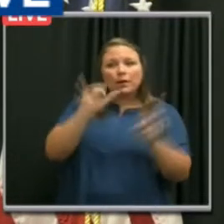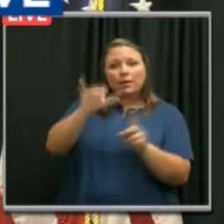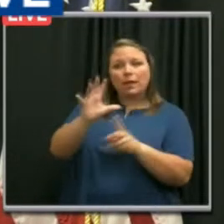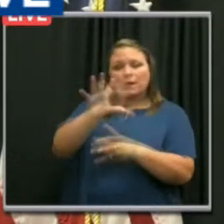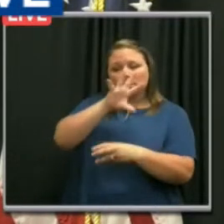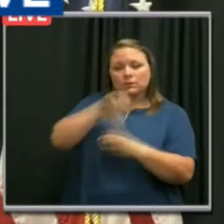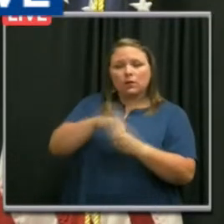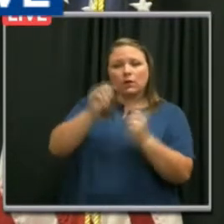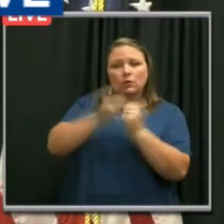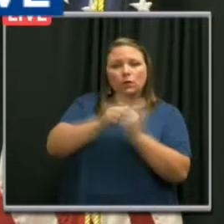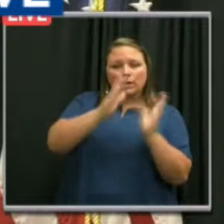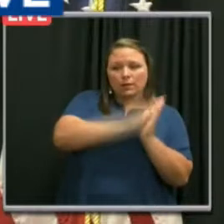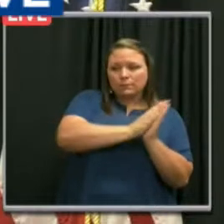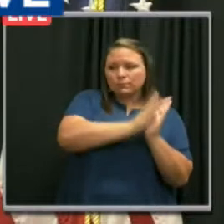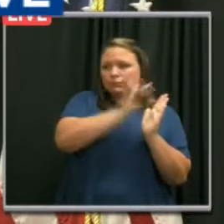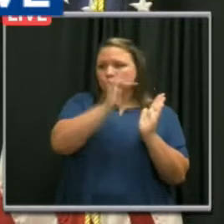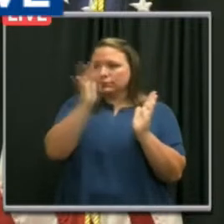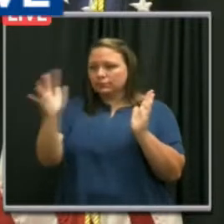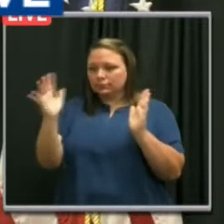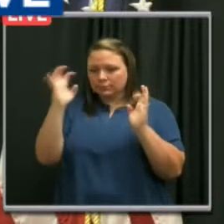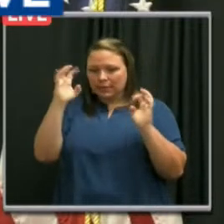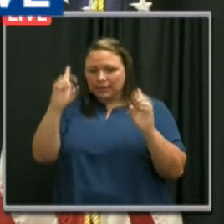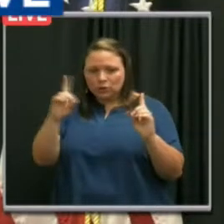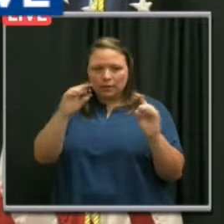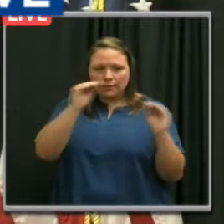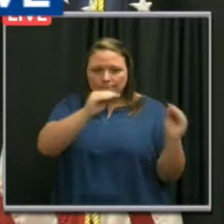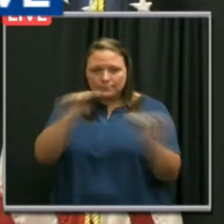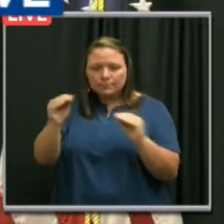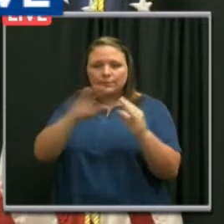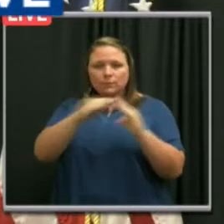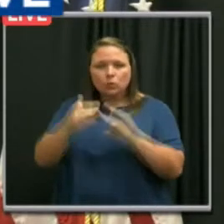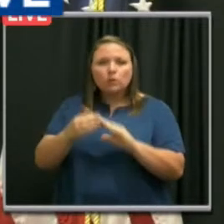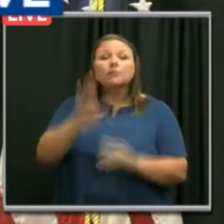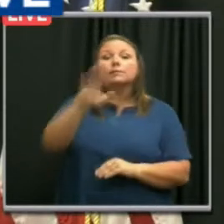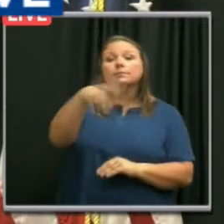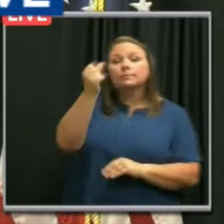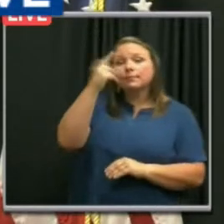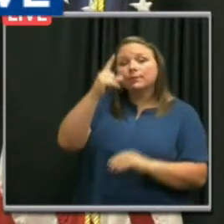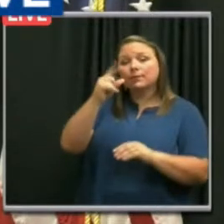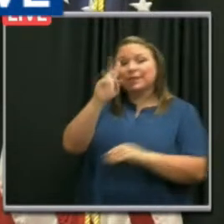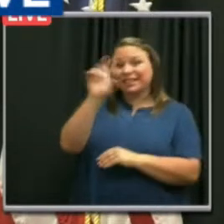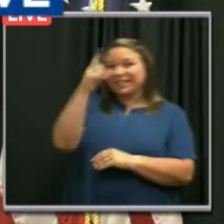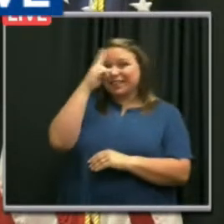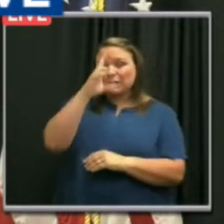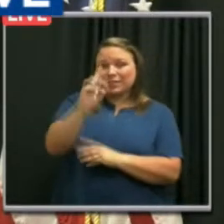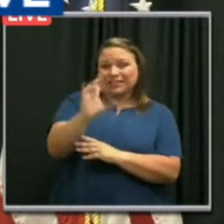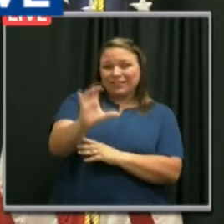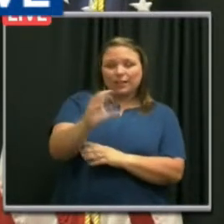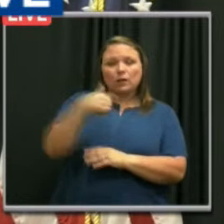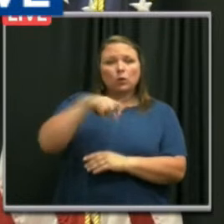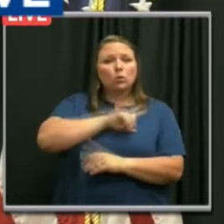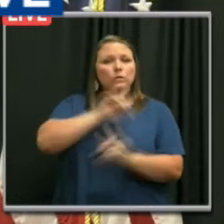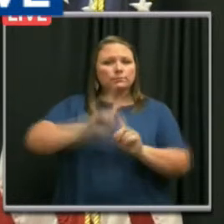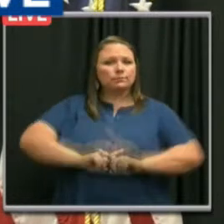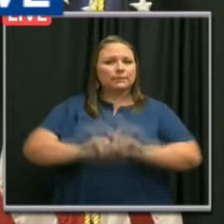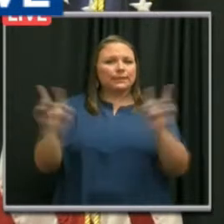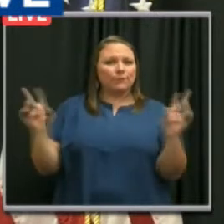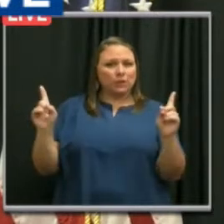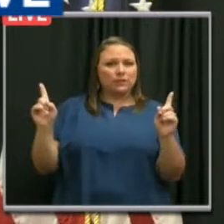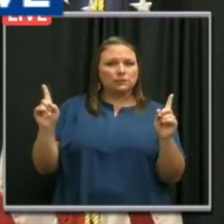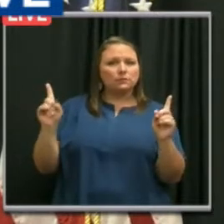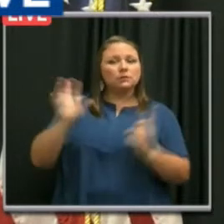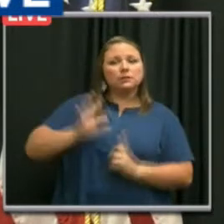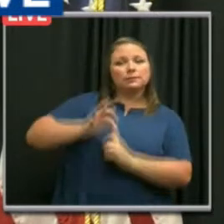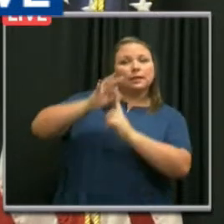continuum of educating the community. Now, Nashville-Davidson County is doing something special. We